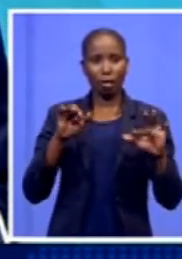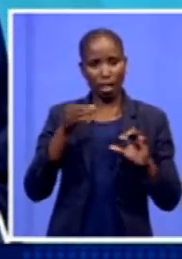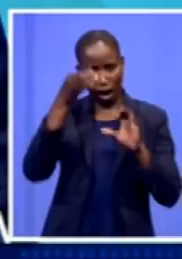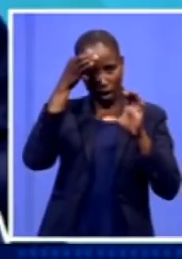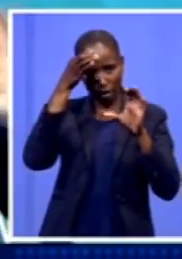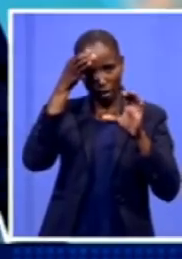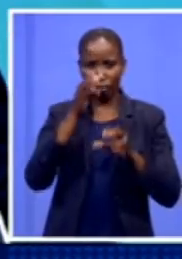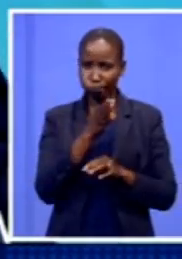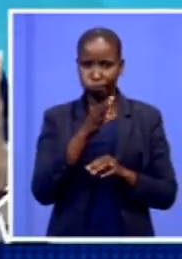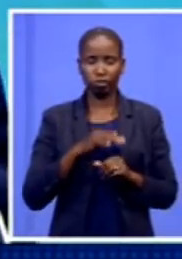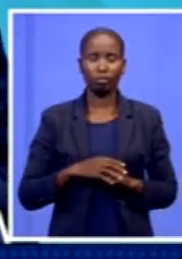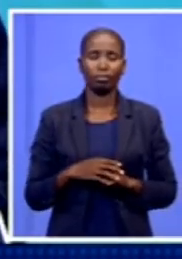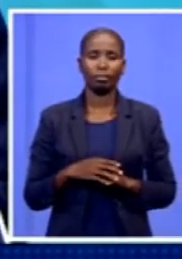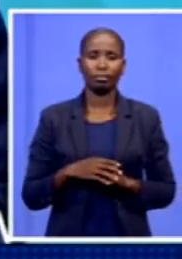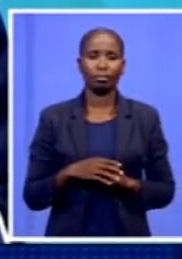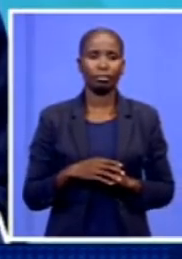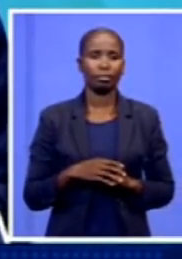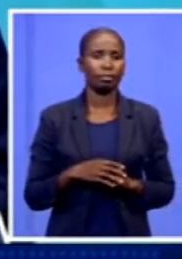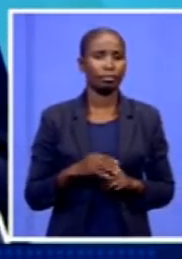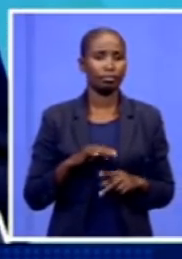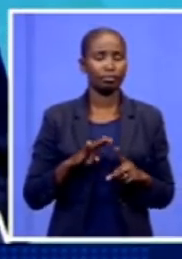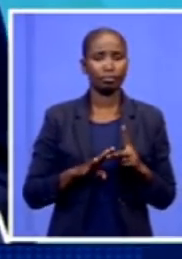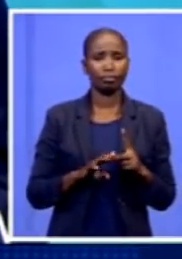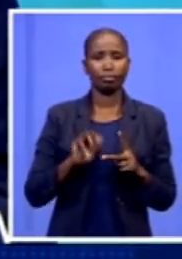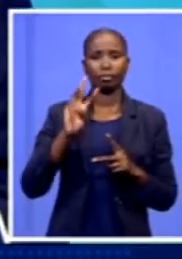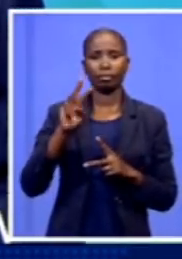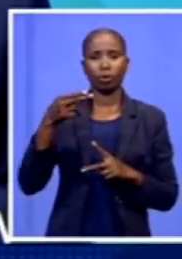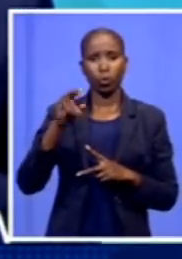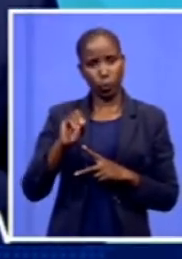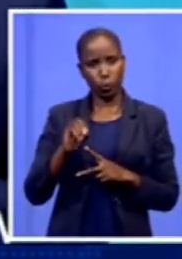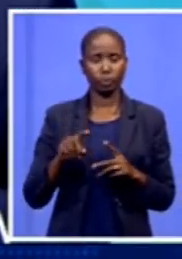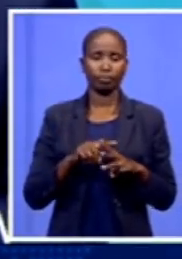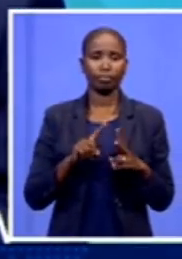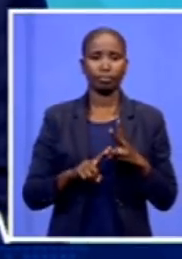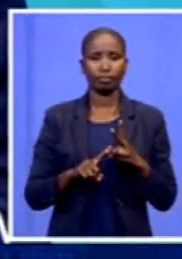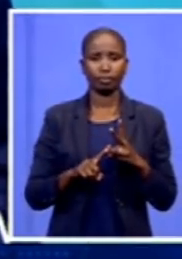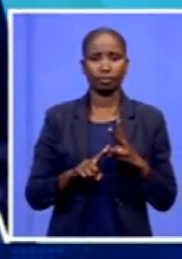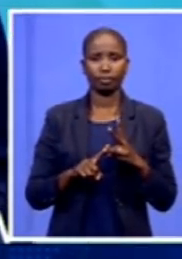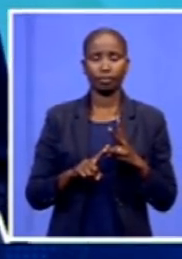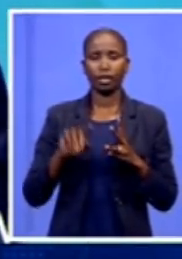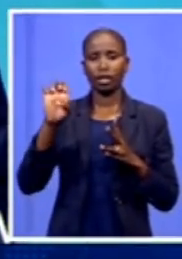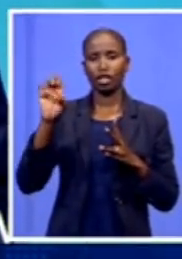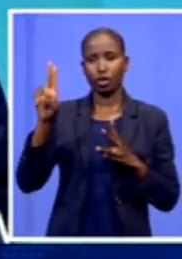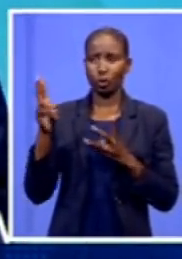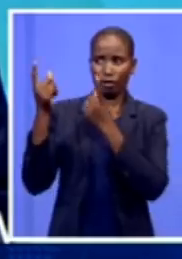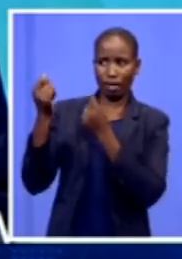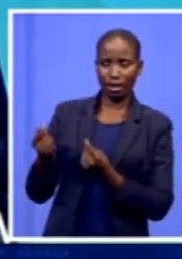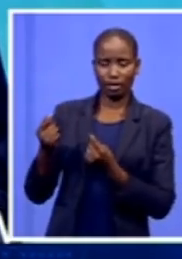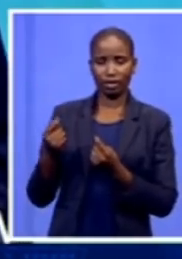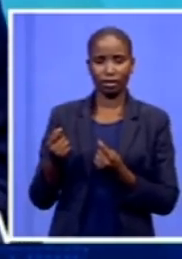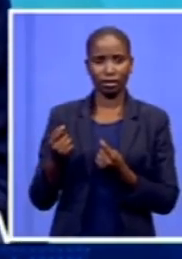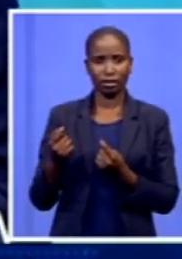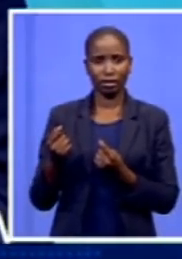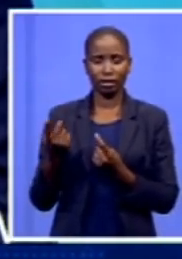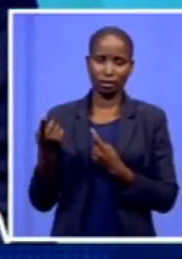the WHO, European financing, and patent medicines as well. And I'd